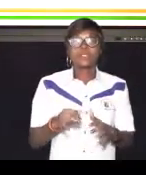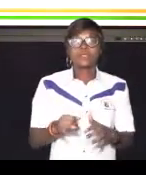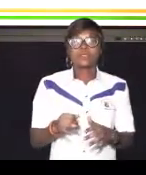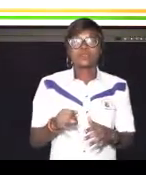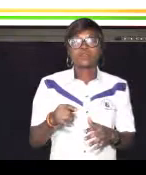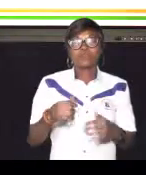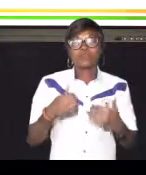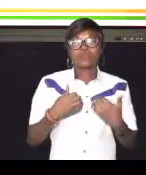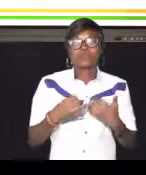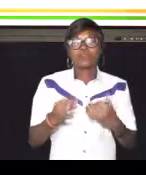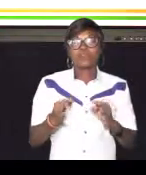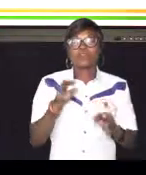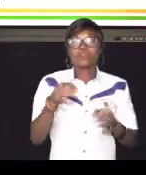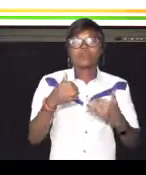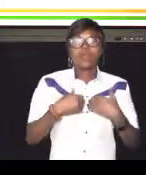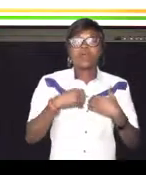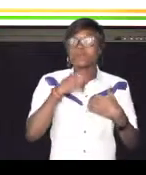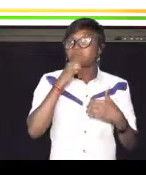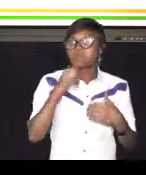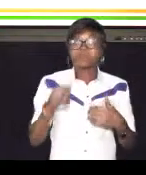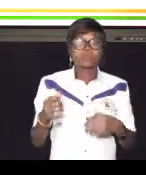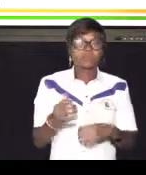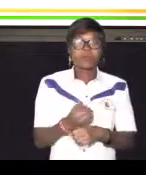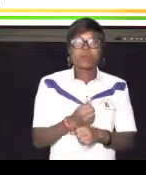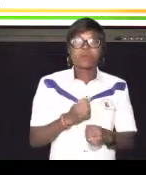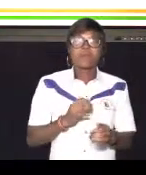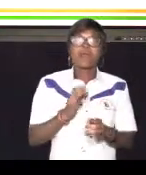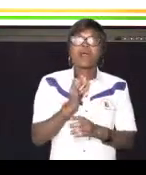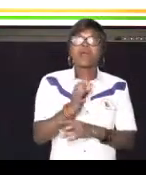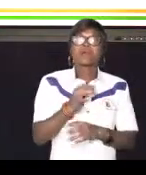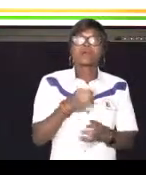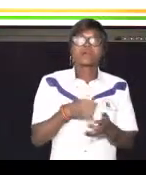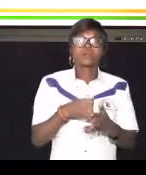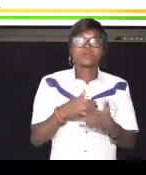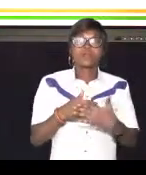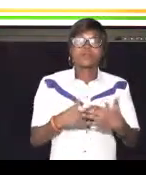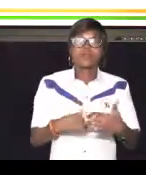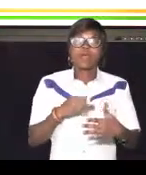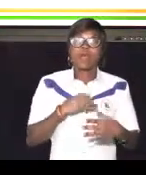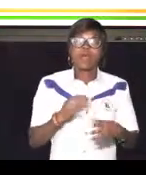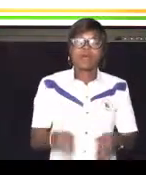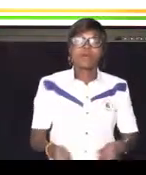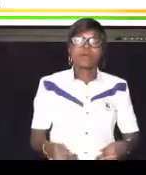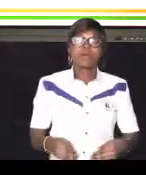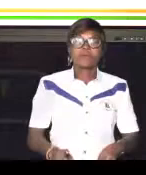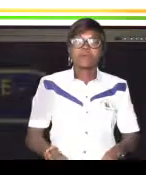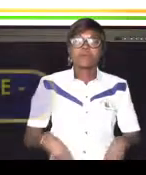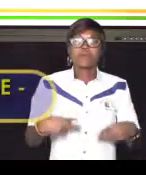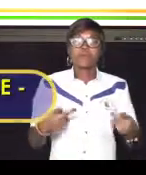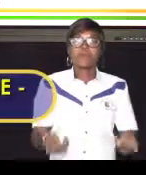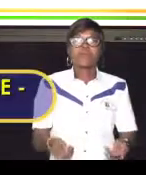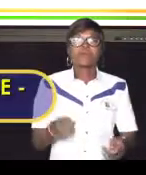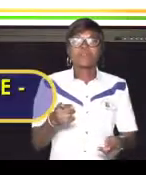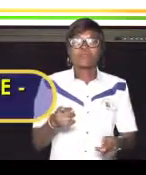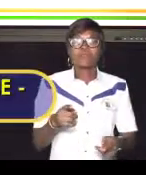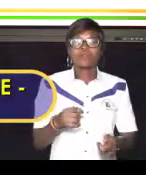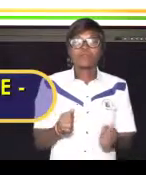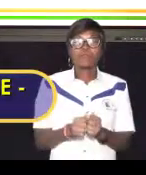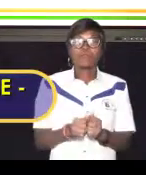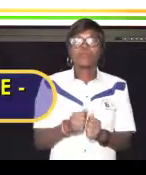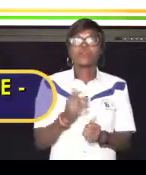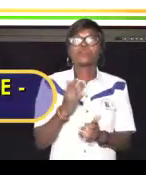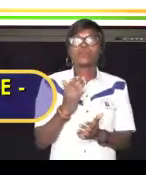But in case you have not, perhaps you are in basic 4, well, I'll provide you with a sneak preview of what area is all